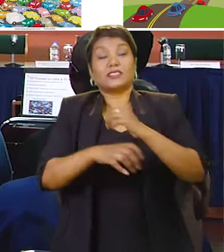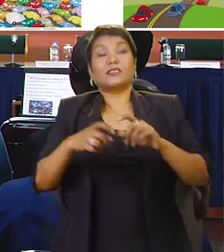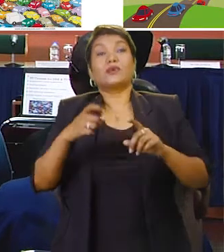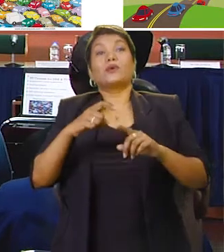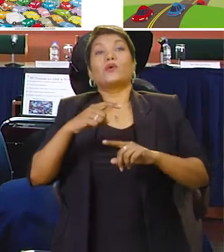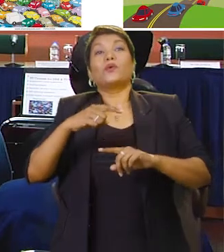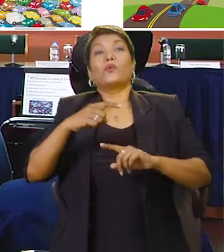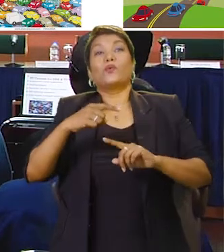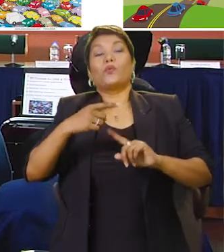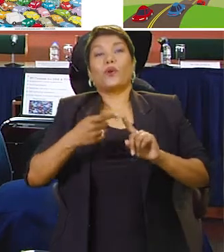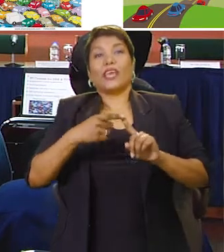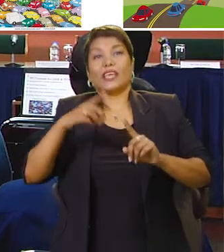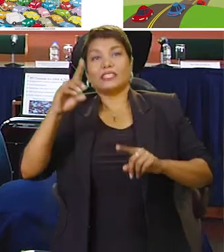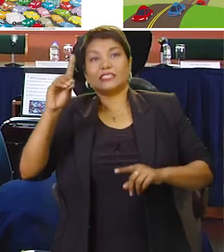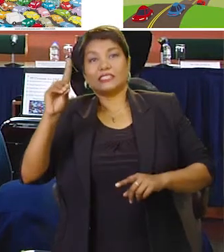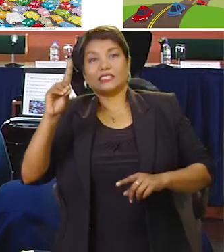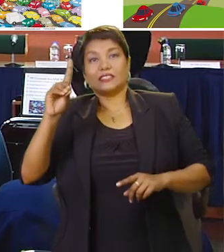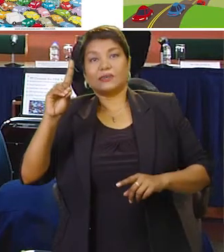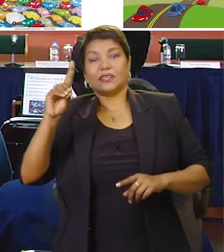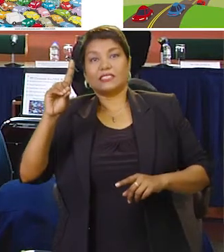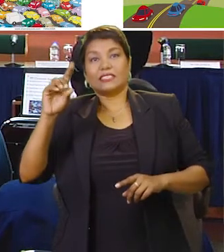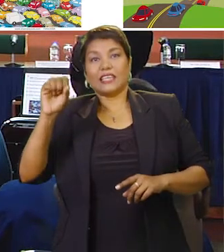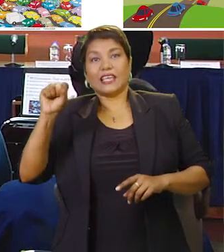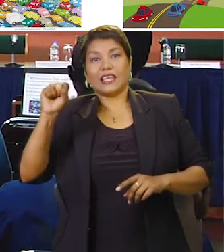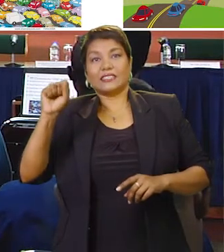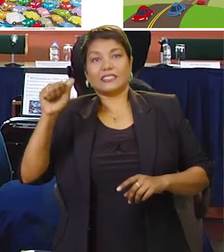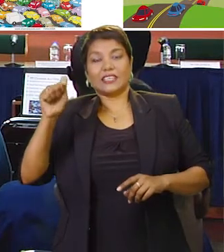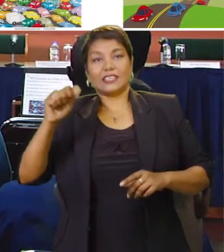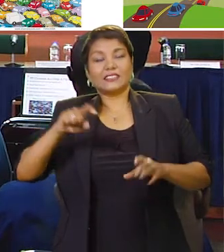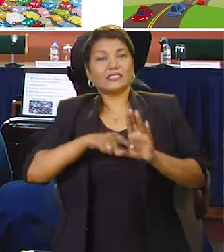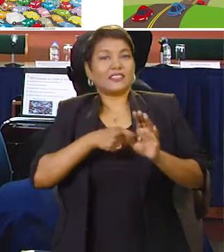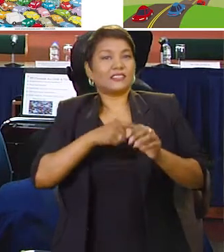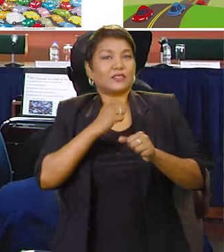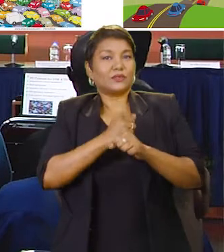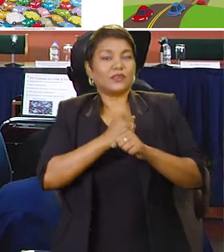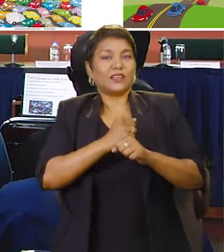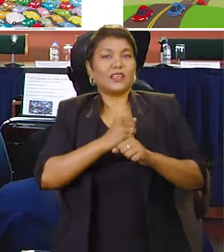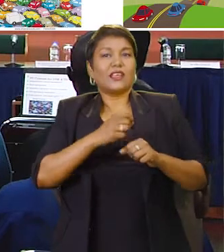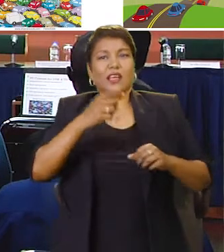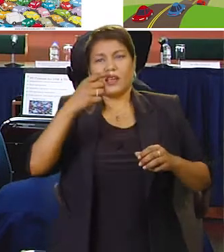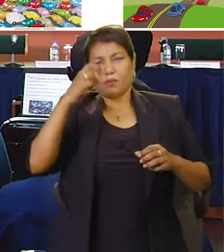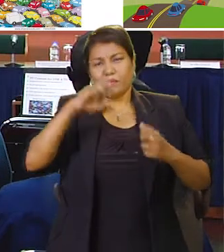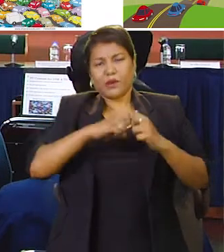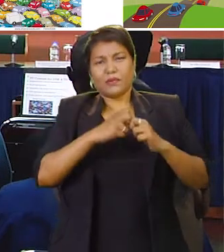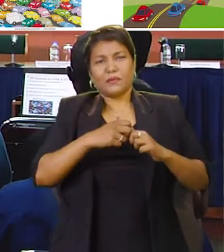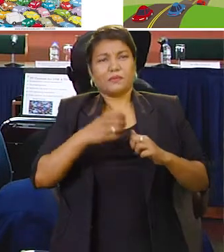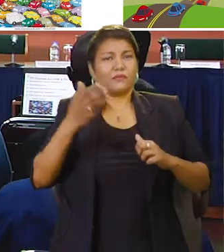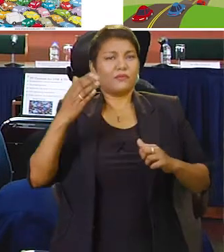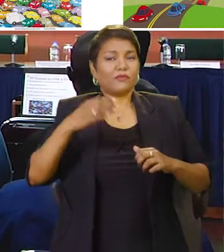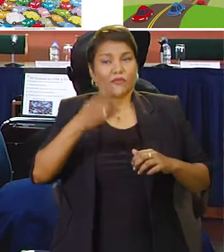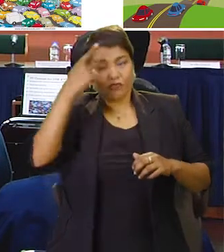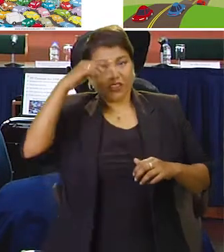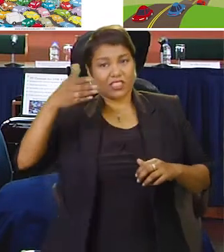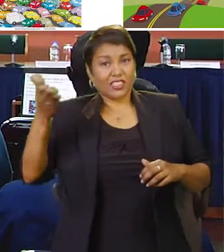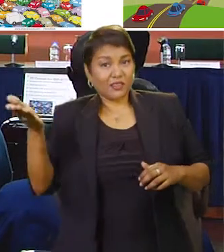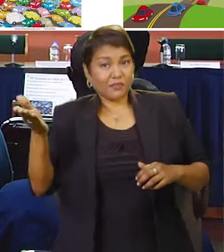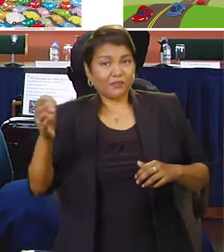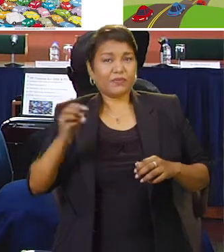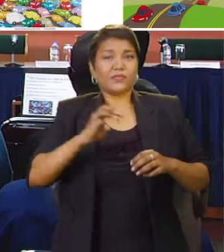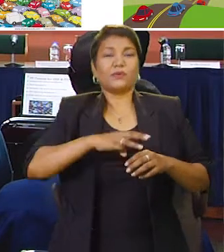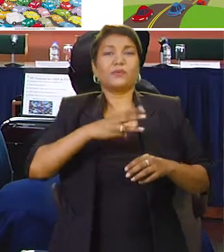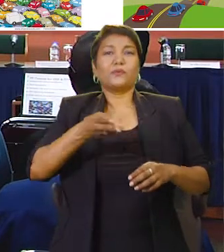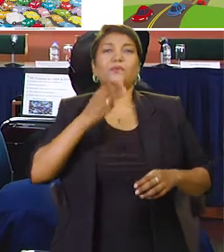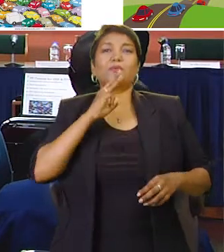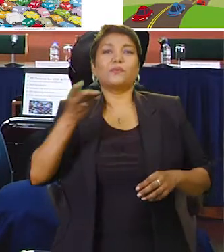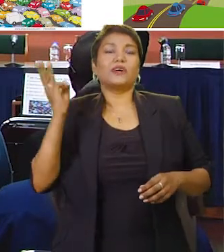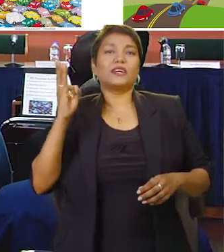DSA concepts originated in the more developed countries, where they talked about the artificial spectrum crunch, they talked about something of the